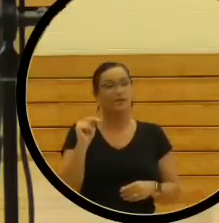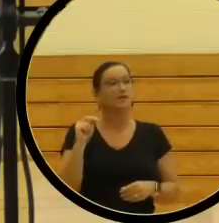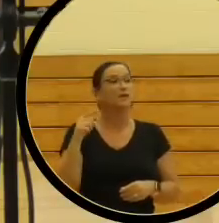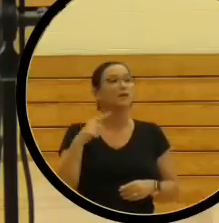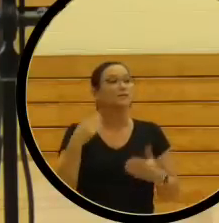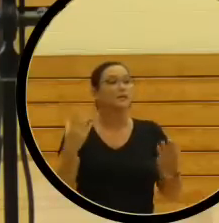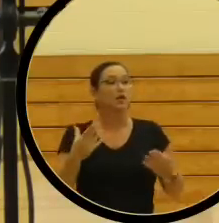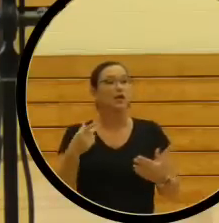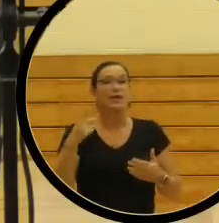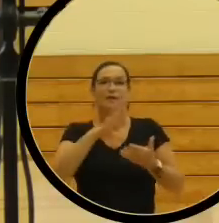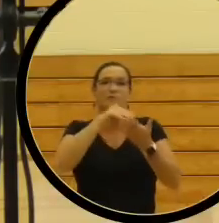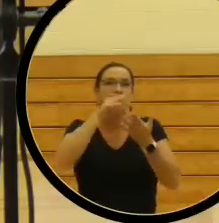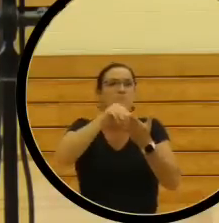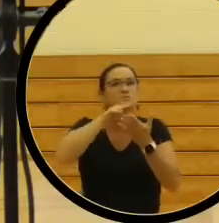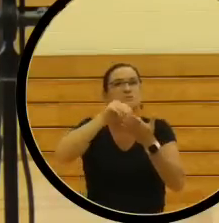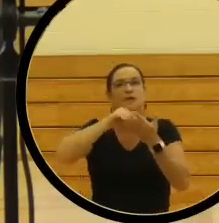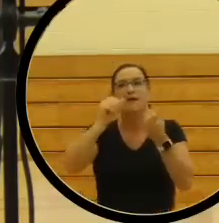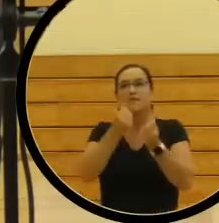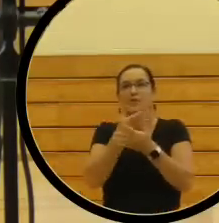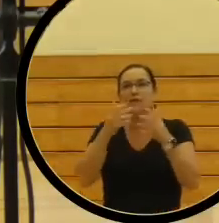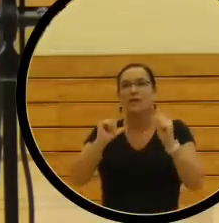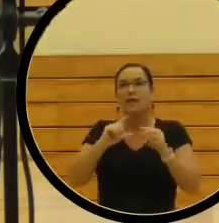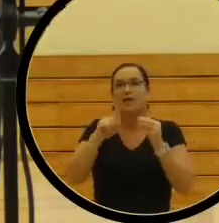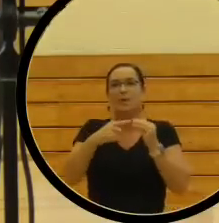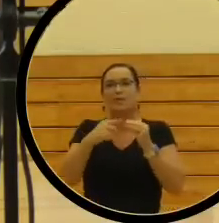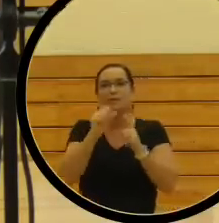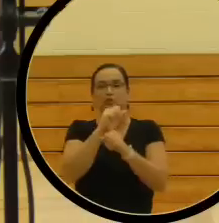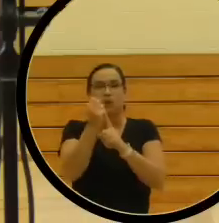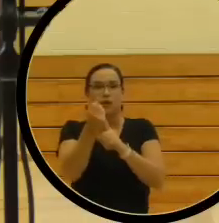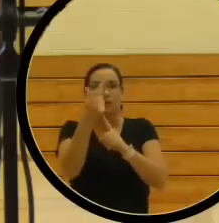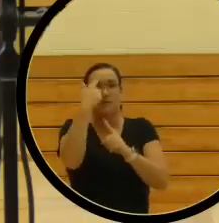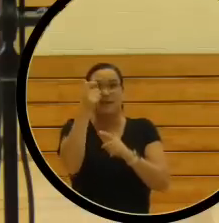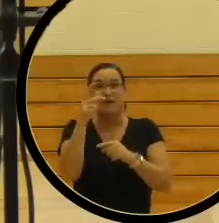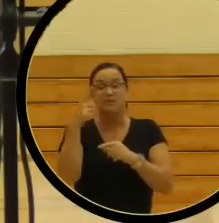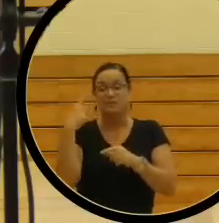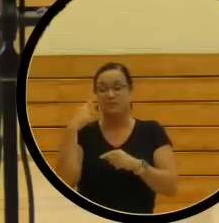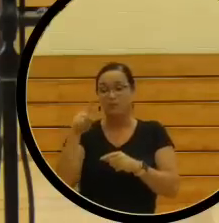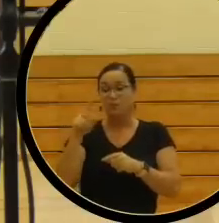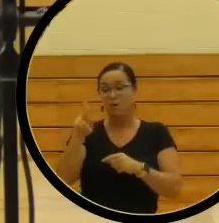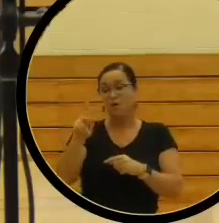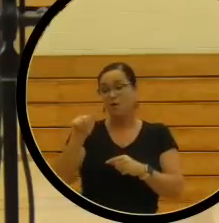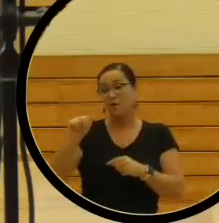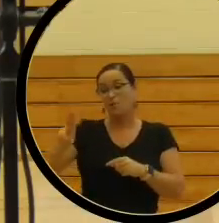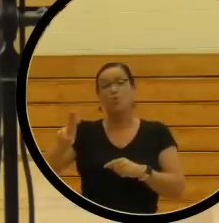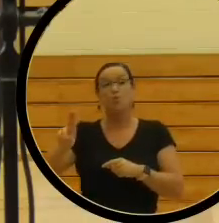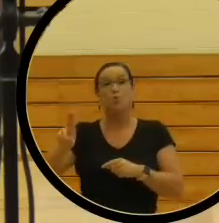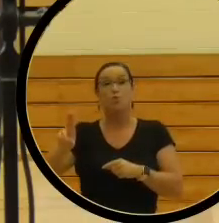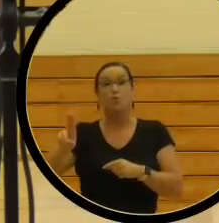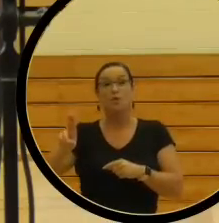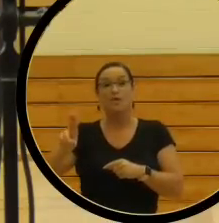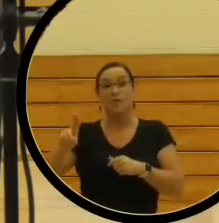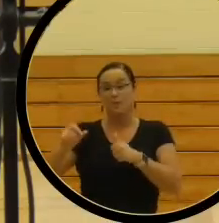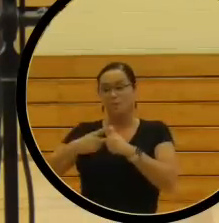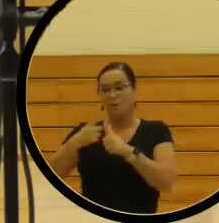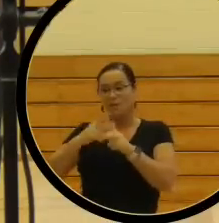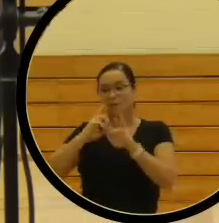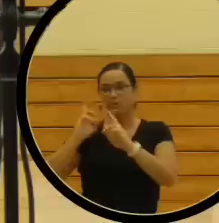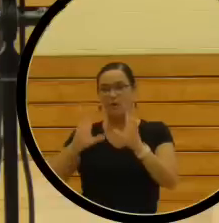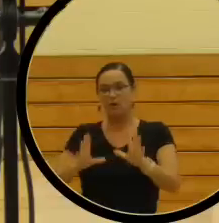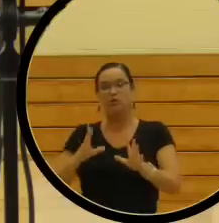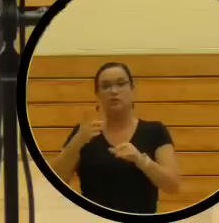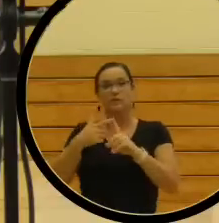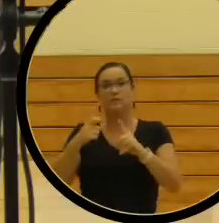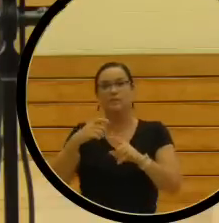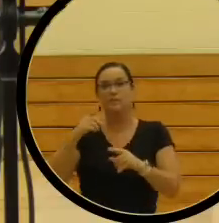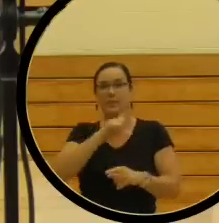He's learning as much as he can about the situation, because for Kau, They're going to be the primary responders for the police.